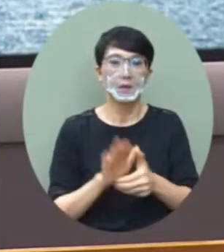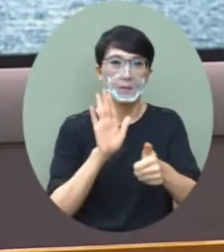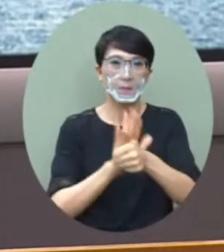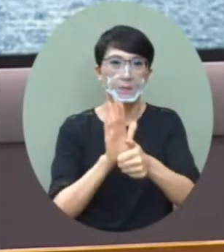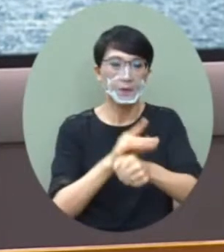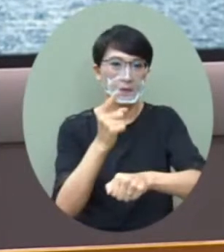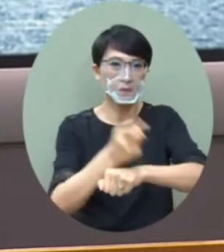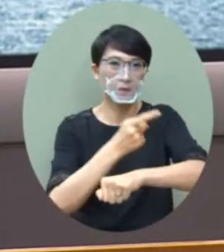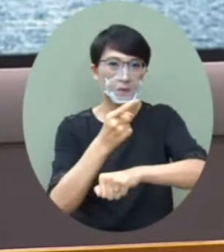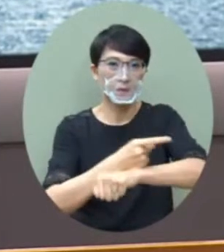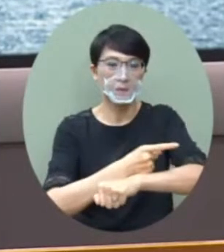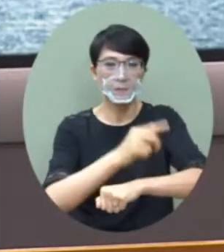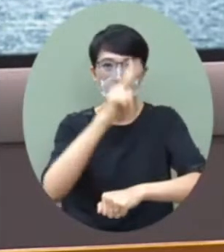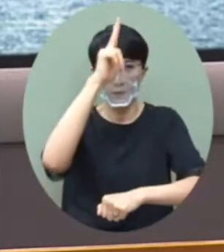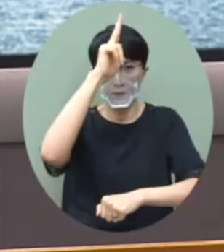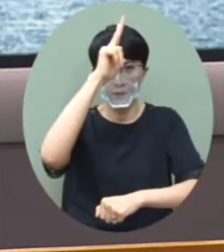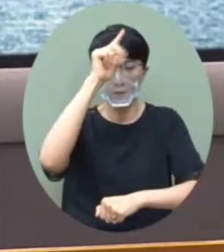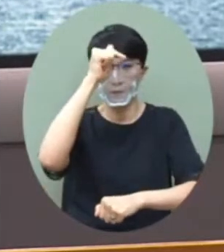we